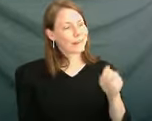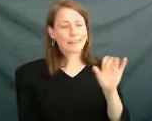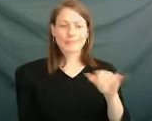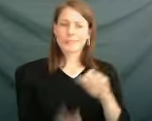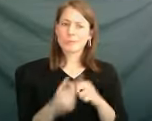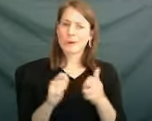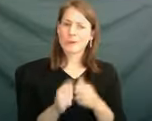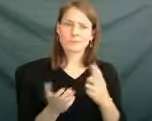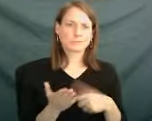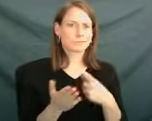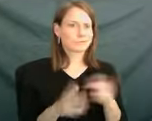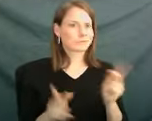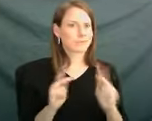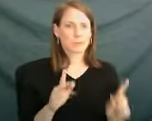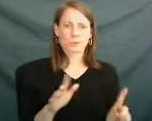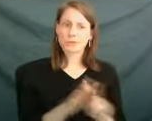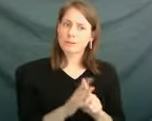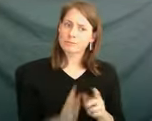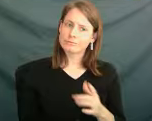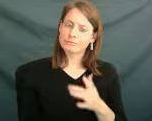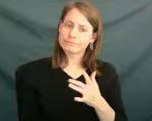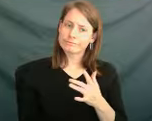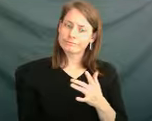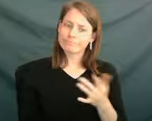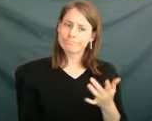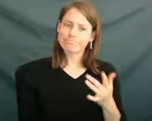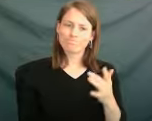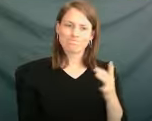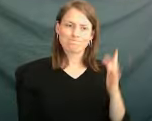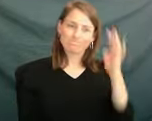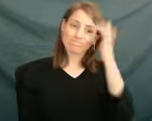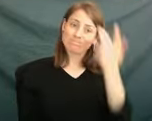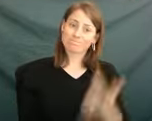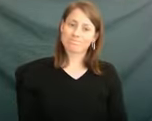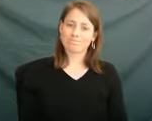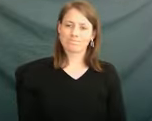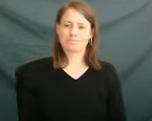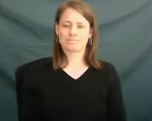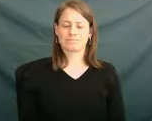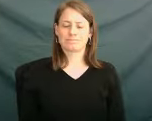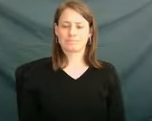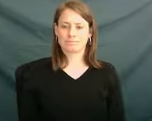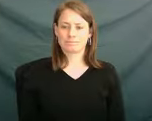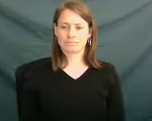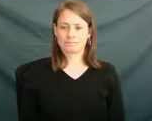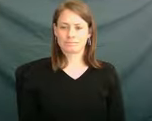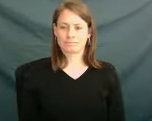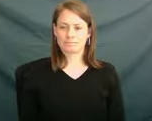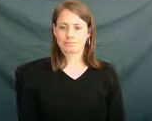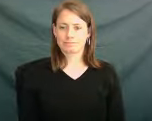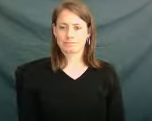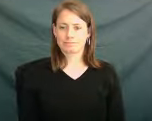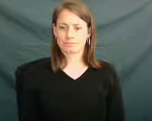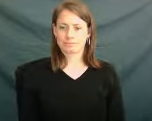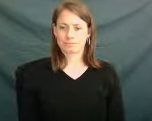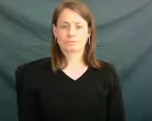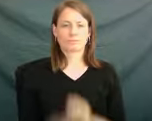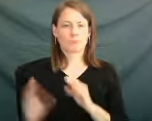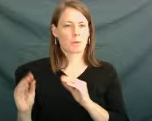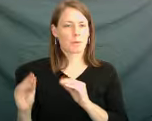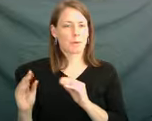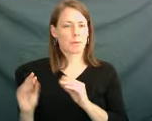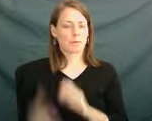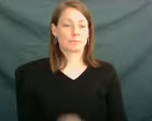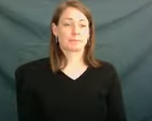I was talking to this old chef about my trousers. Because your trousers, yeah? So I eventually say to her, why were you late? And she's like, oh, because